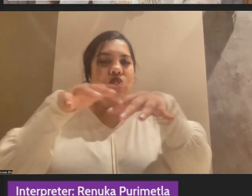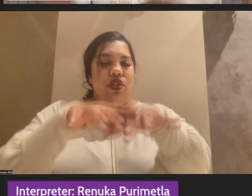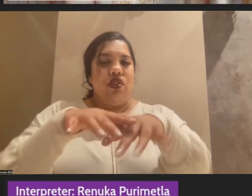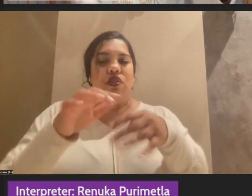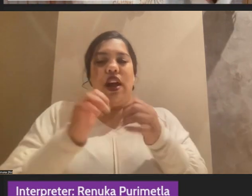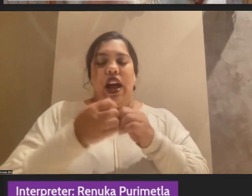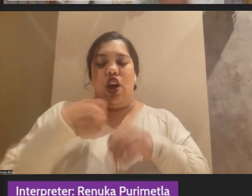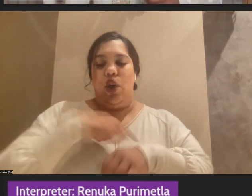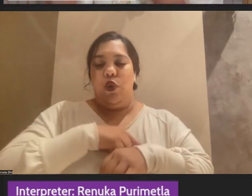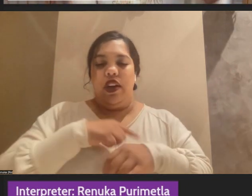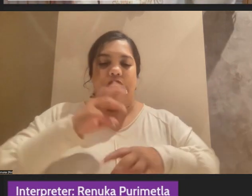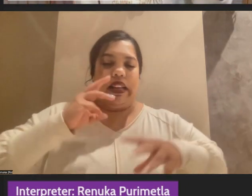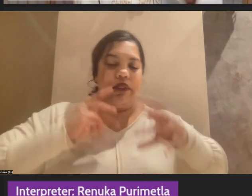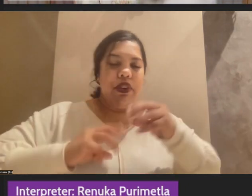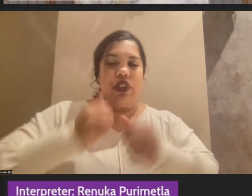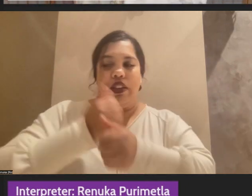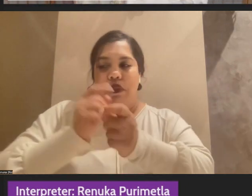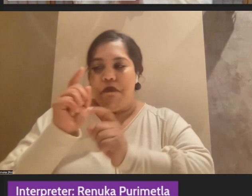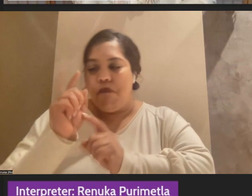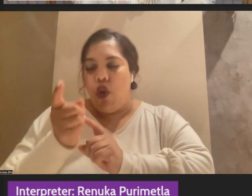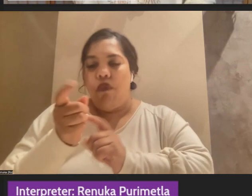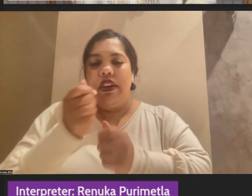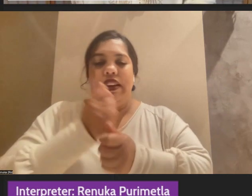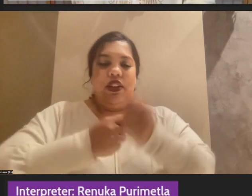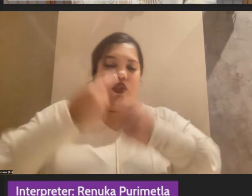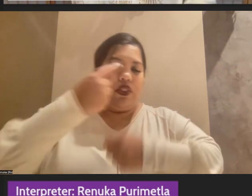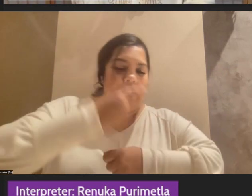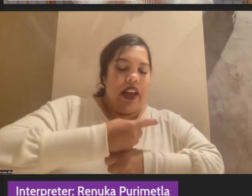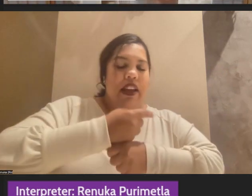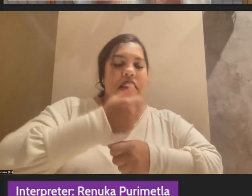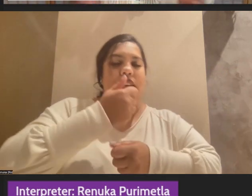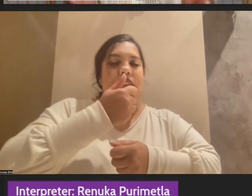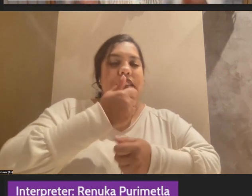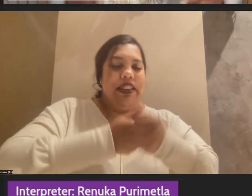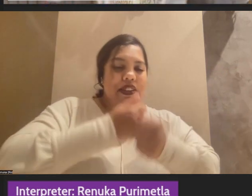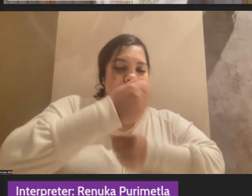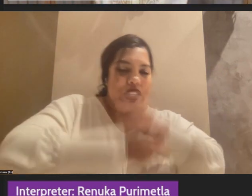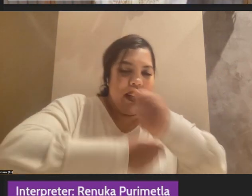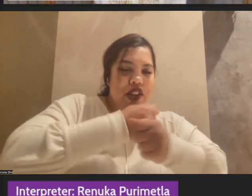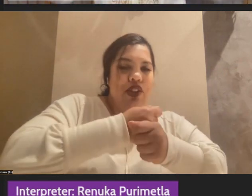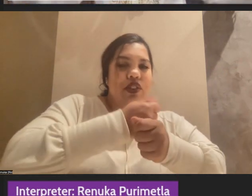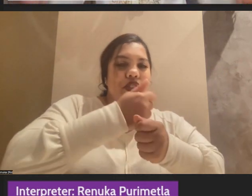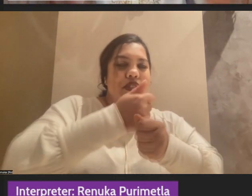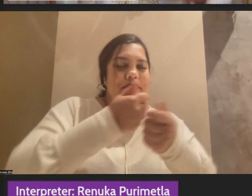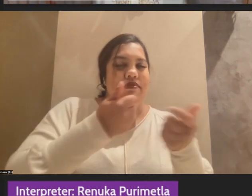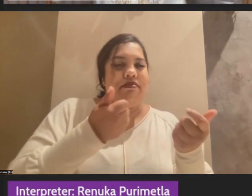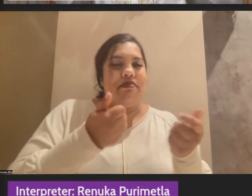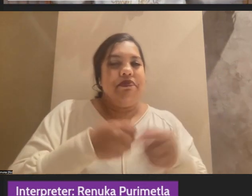by week, month by month, the year. It's a vast plethora